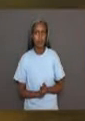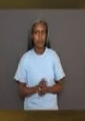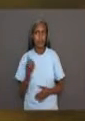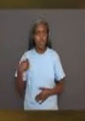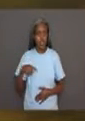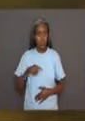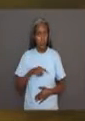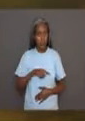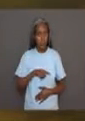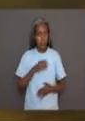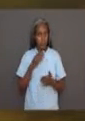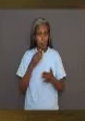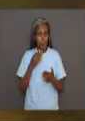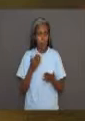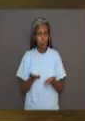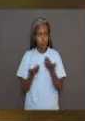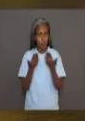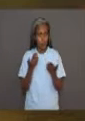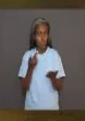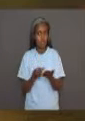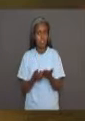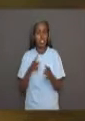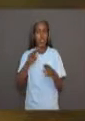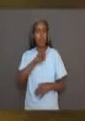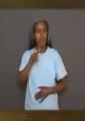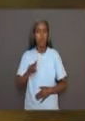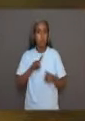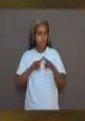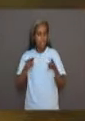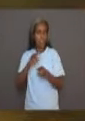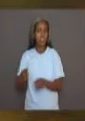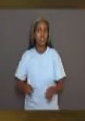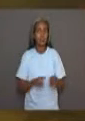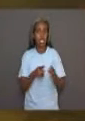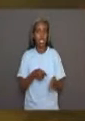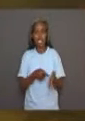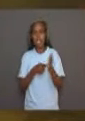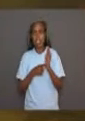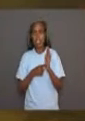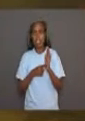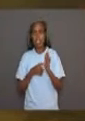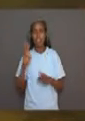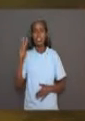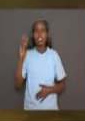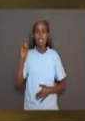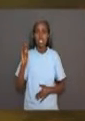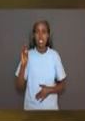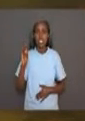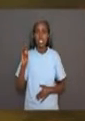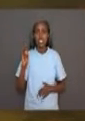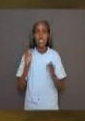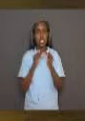We could pose this problem in a different way and ask, 60